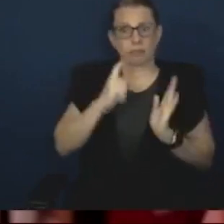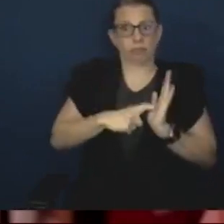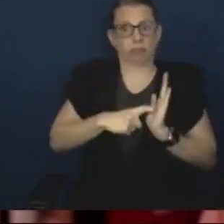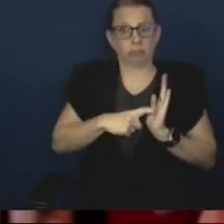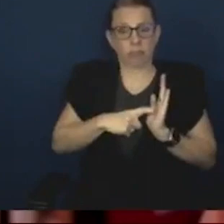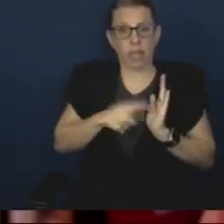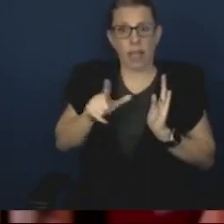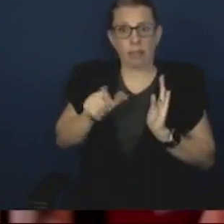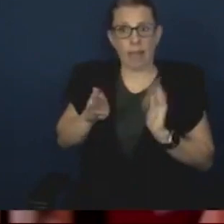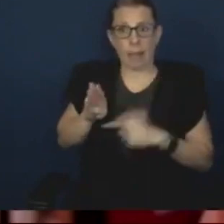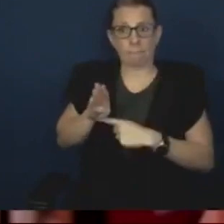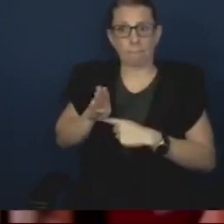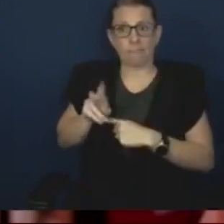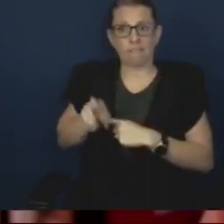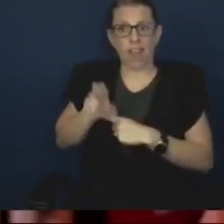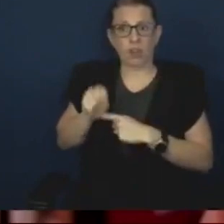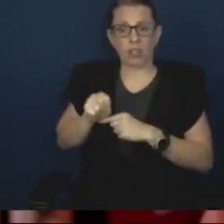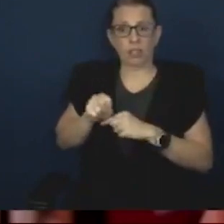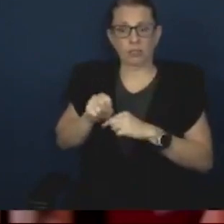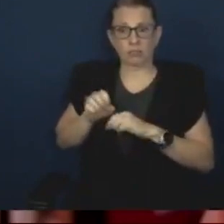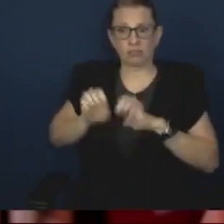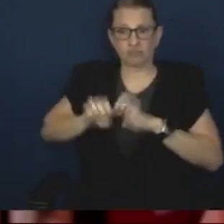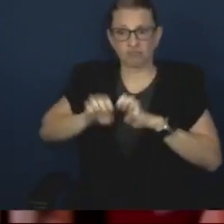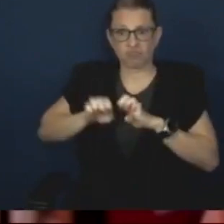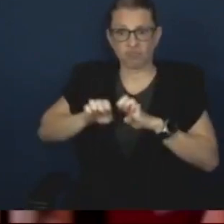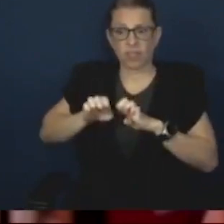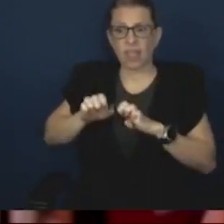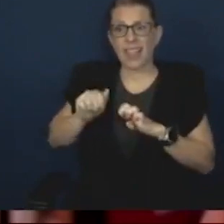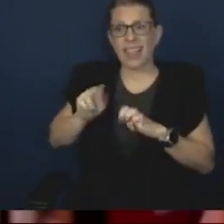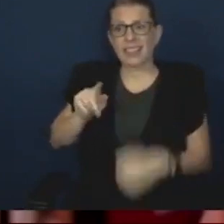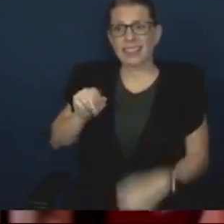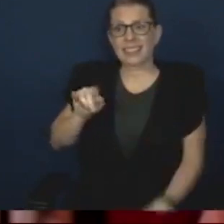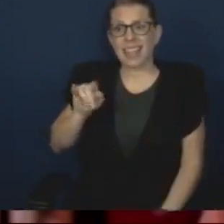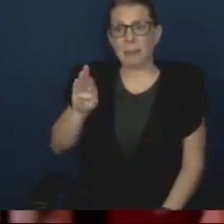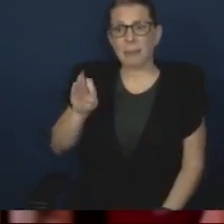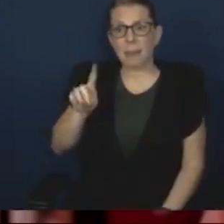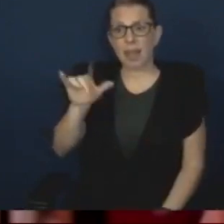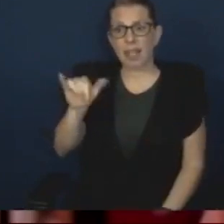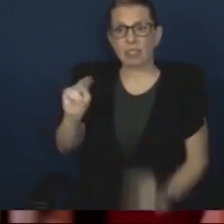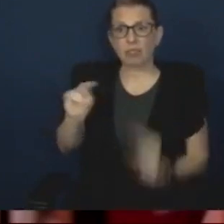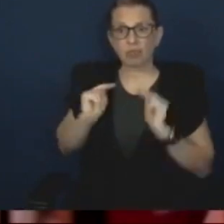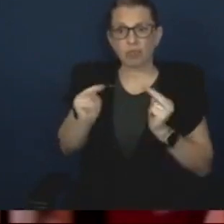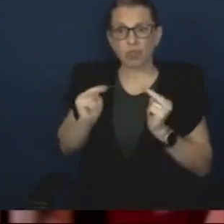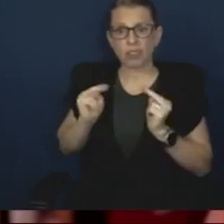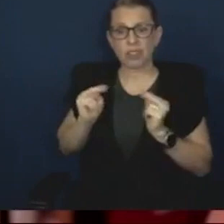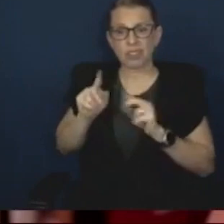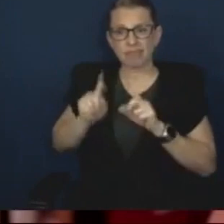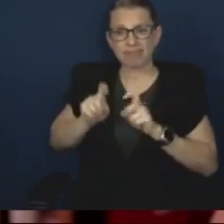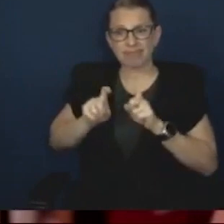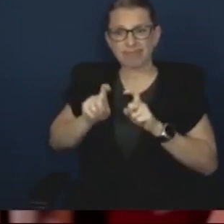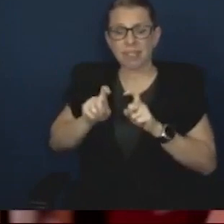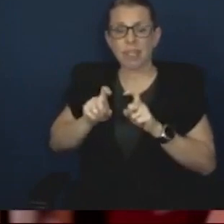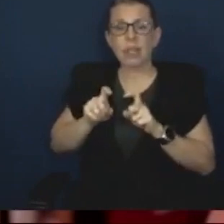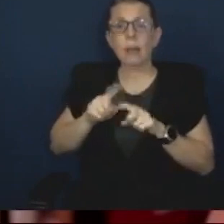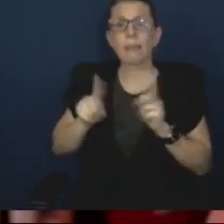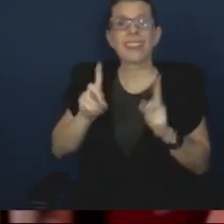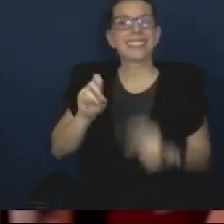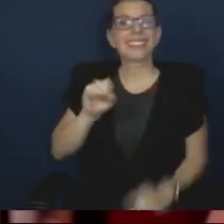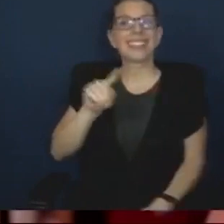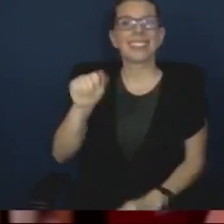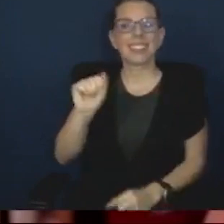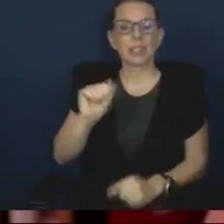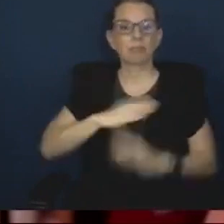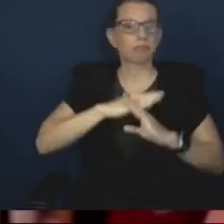doing antibody neutralization assays to see, you know, how resistant it is and so forth. But remember, Delta is quite resistant to